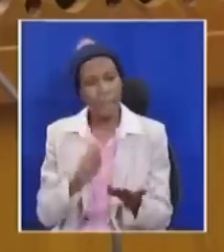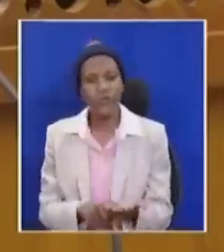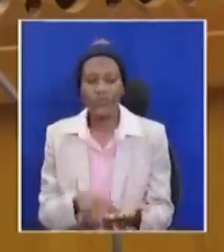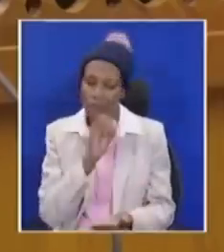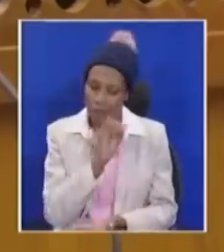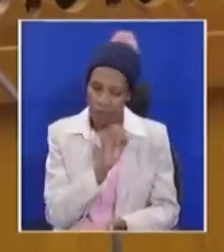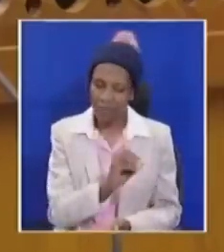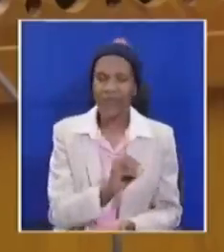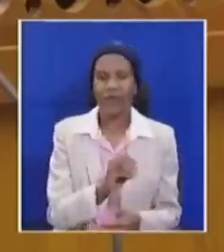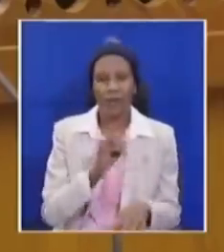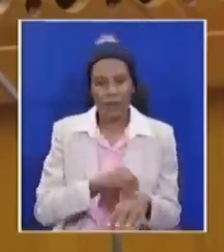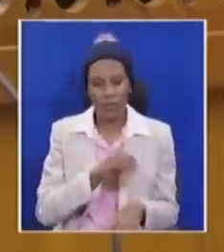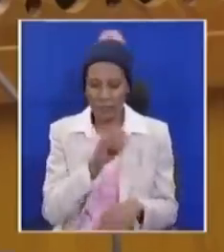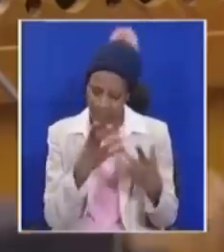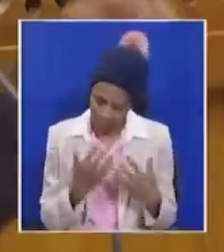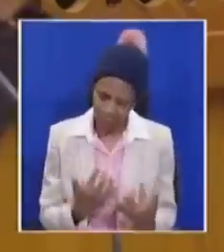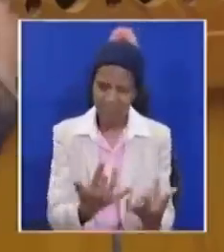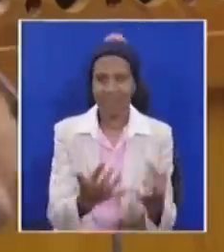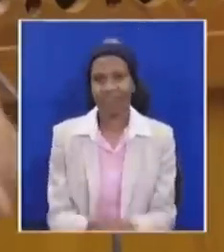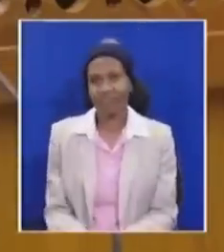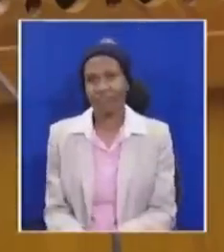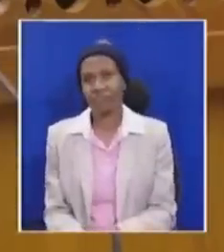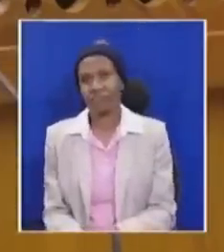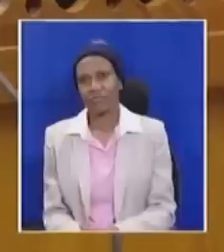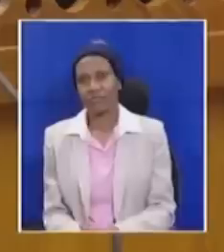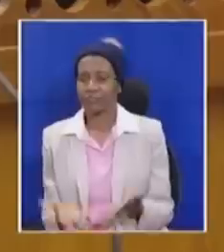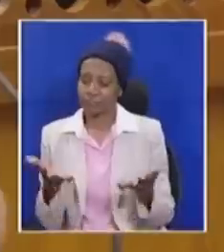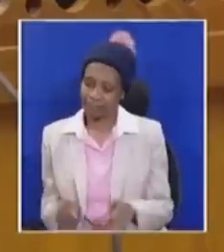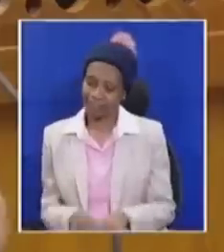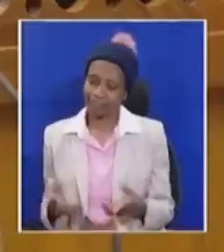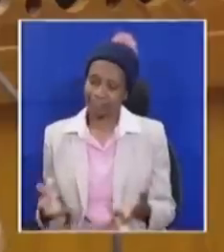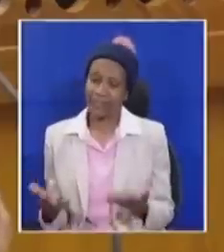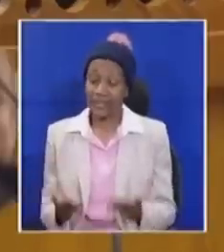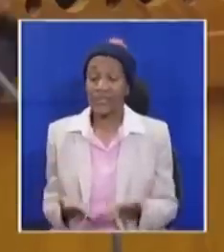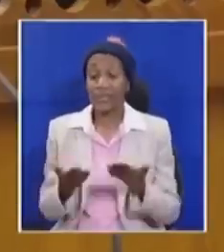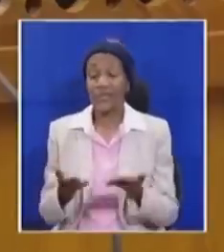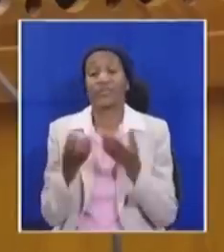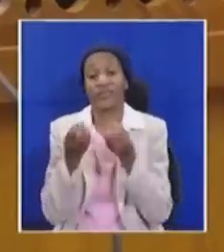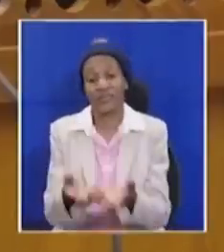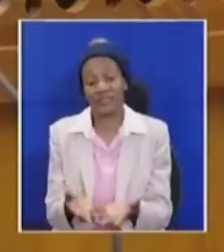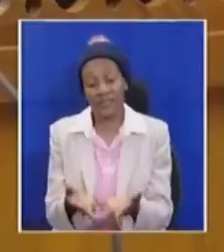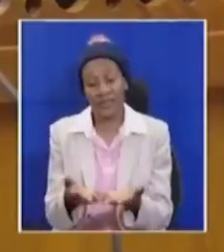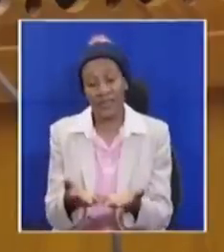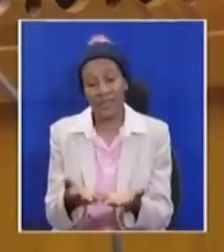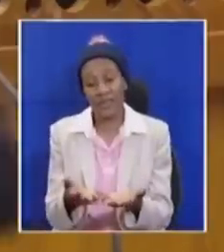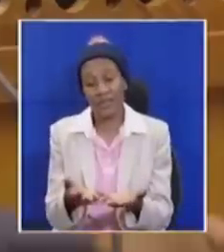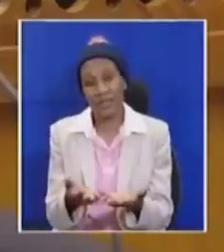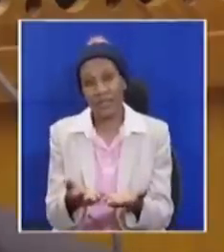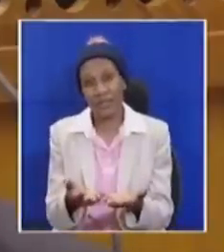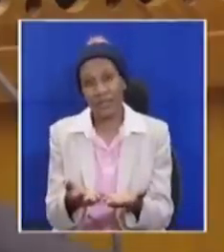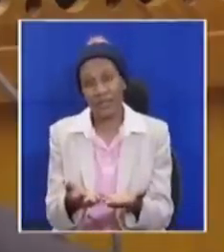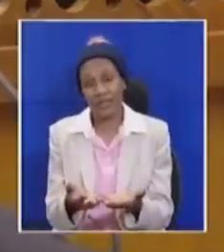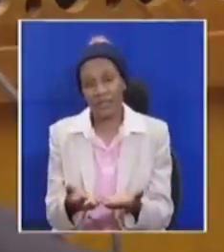conditions prevailing on the ground and the very fact that service delivery was